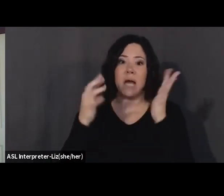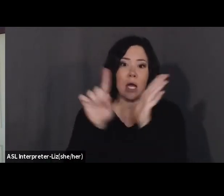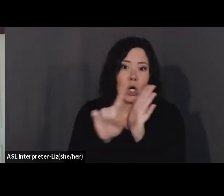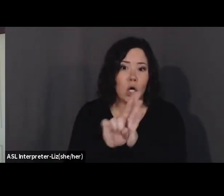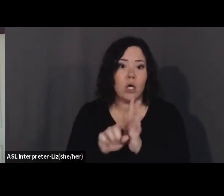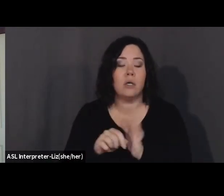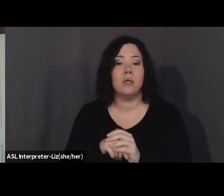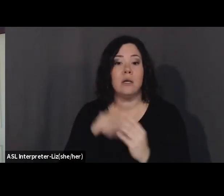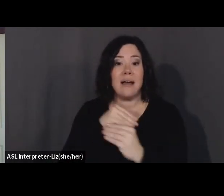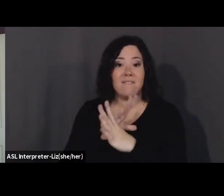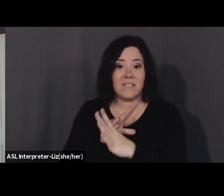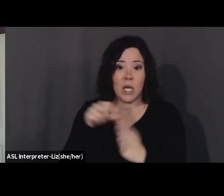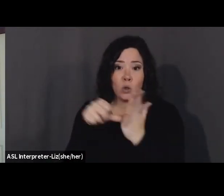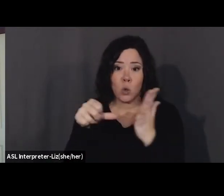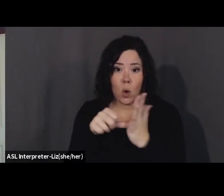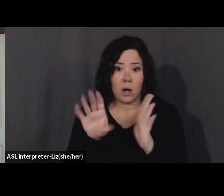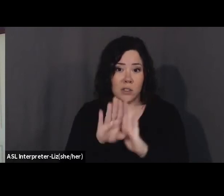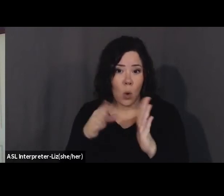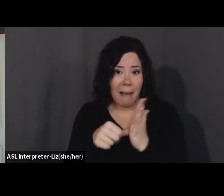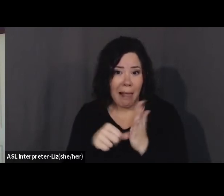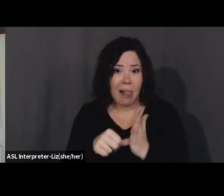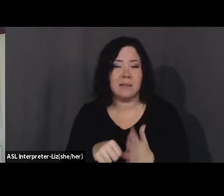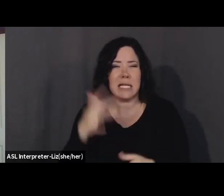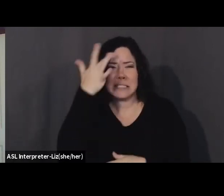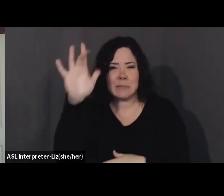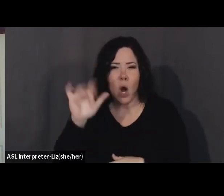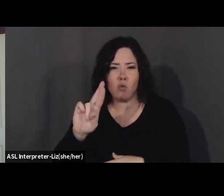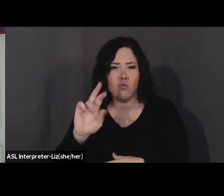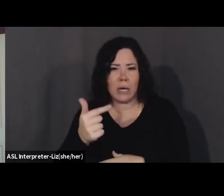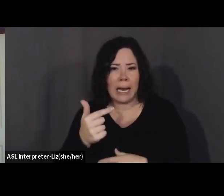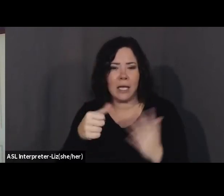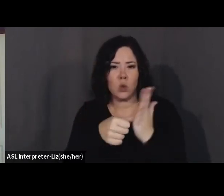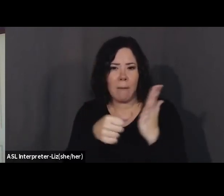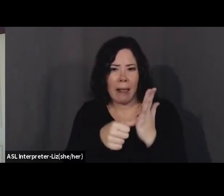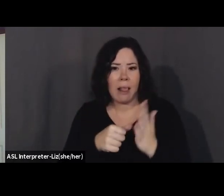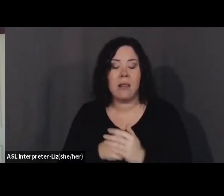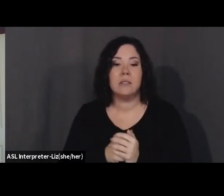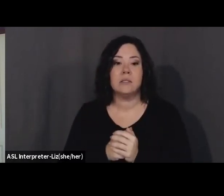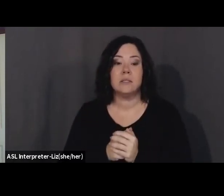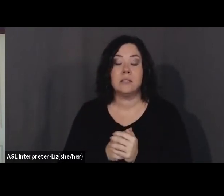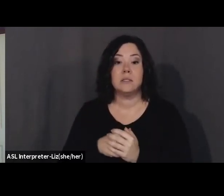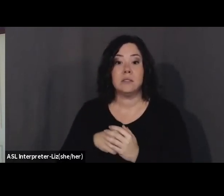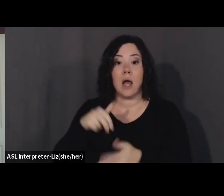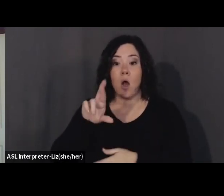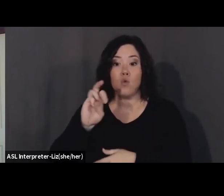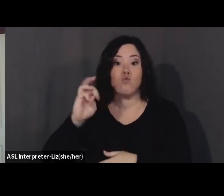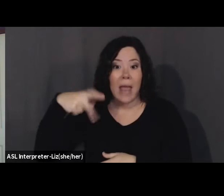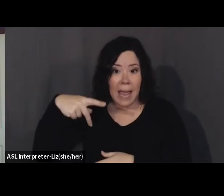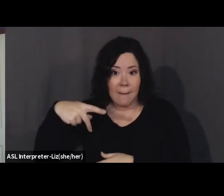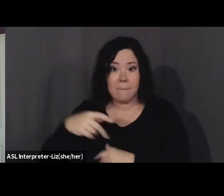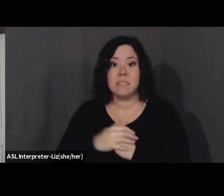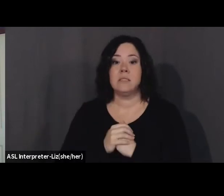video doorbells, and like smart ring doorbells and threshold ramps.